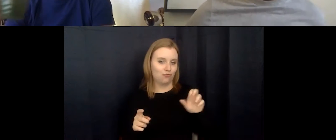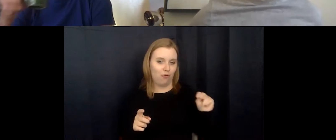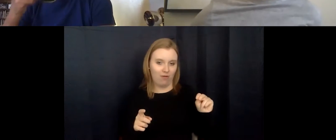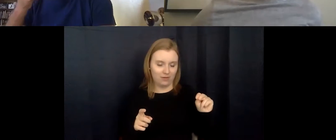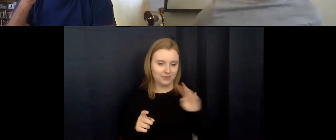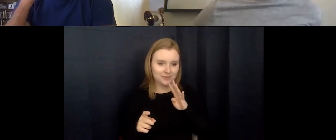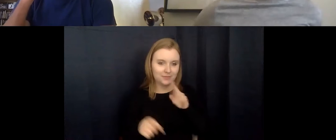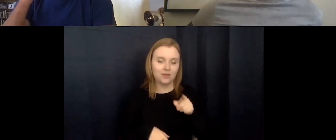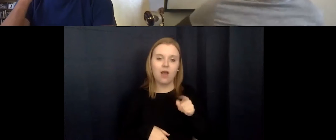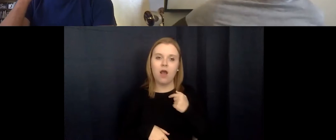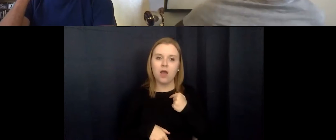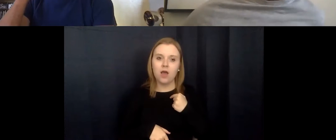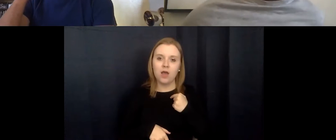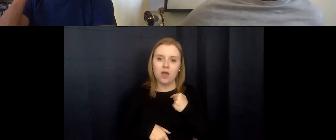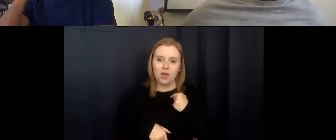I